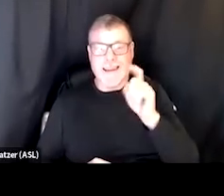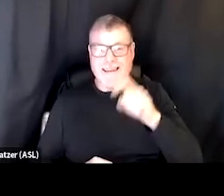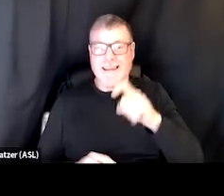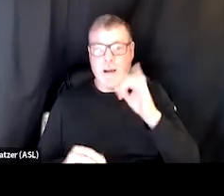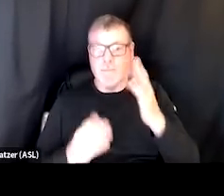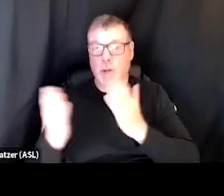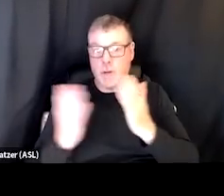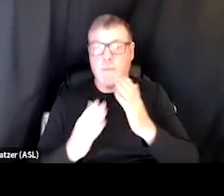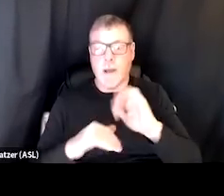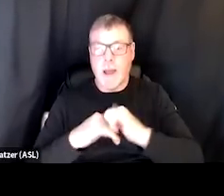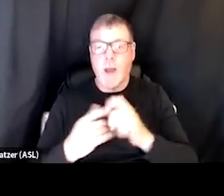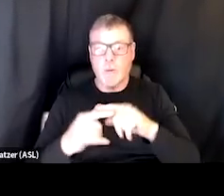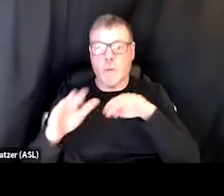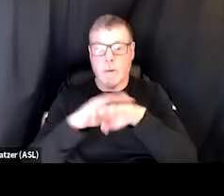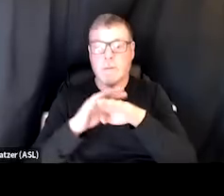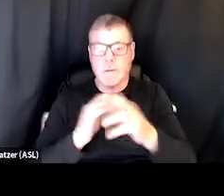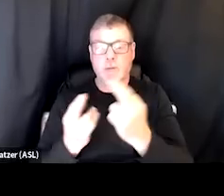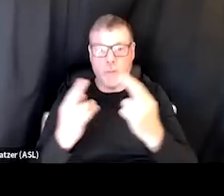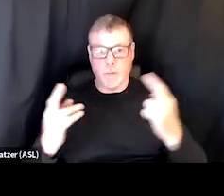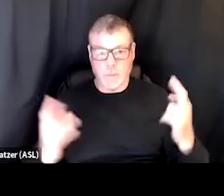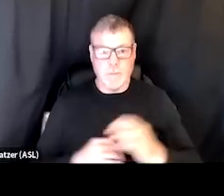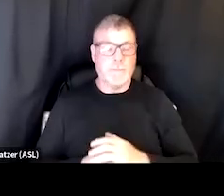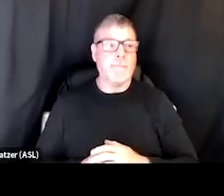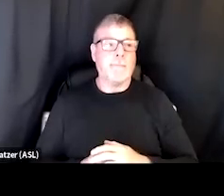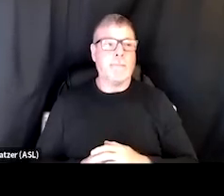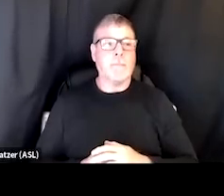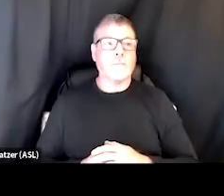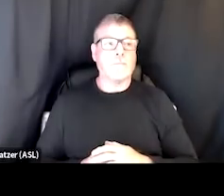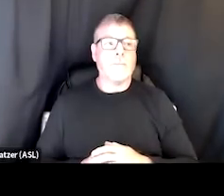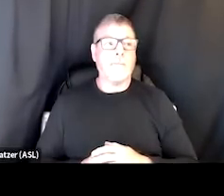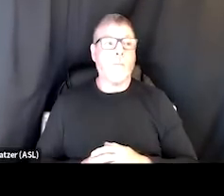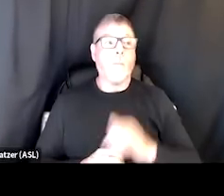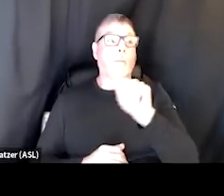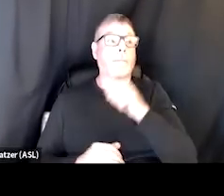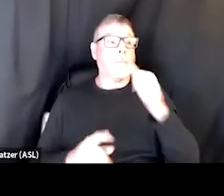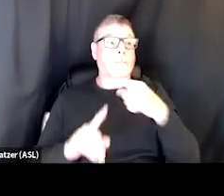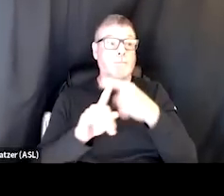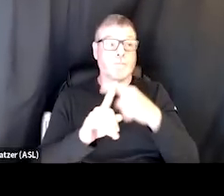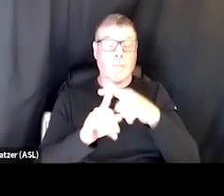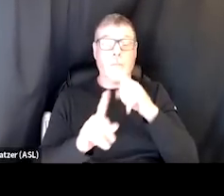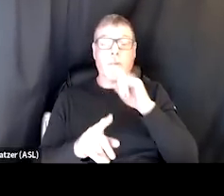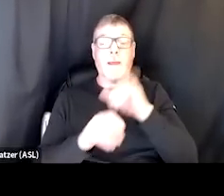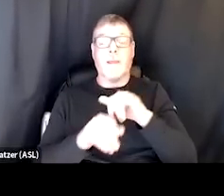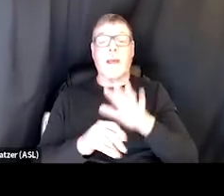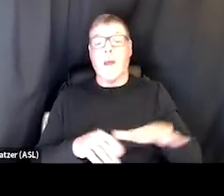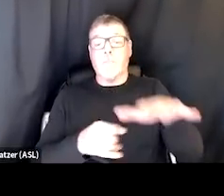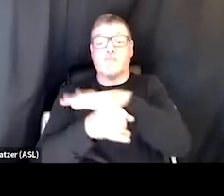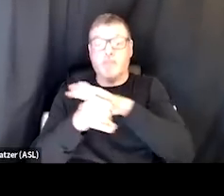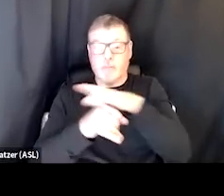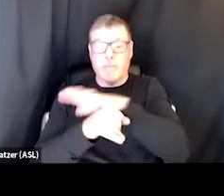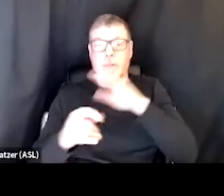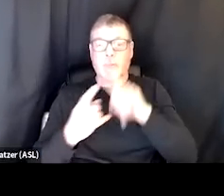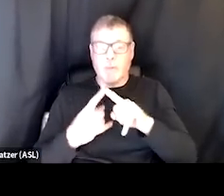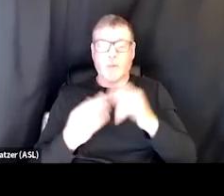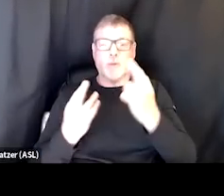that's a way for them to access needed resources. Another positive impact can be that proximity to resources, both in